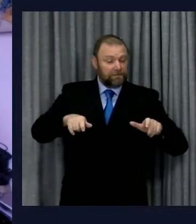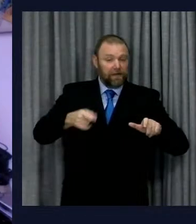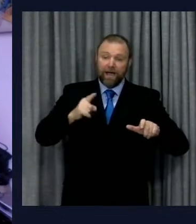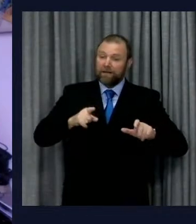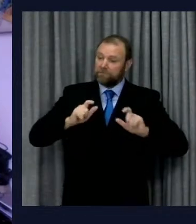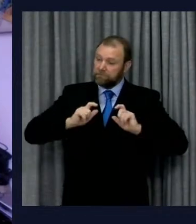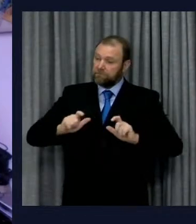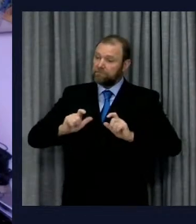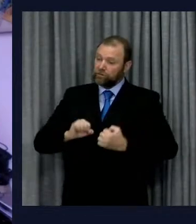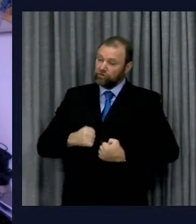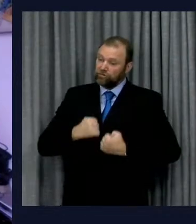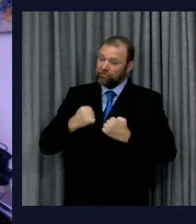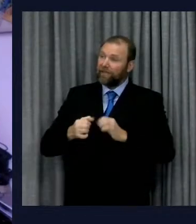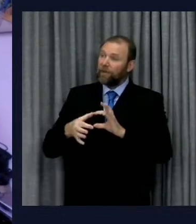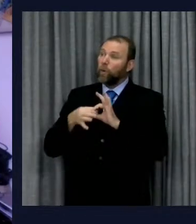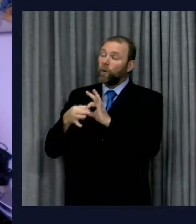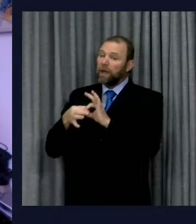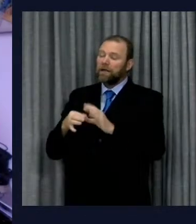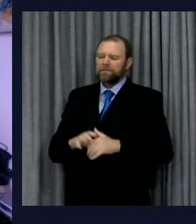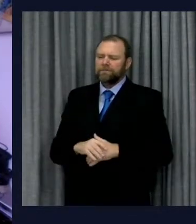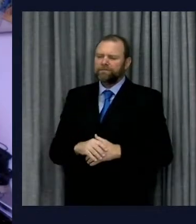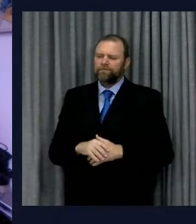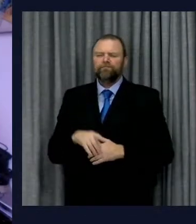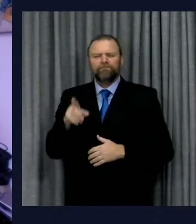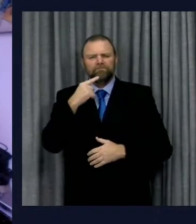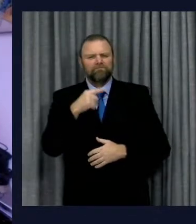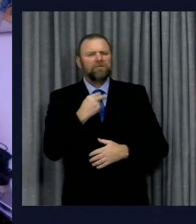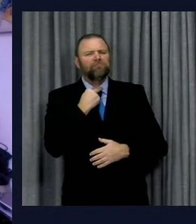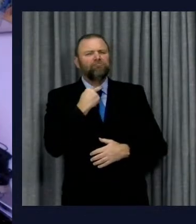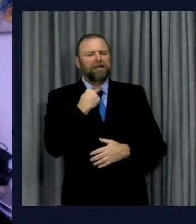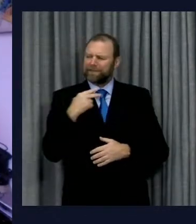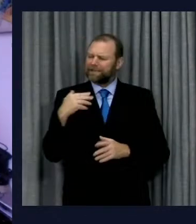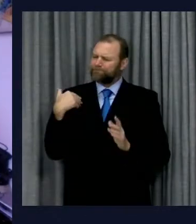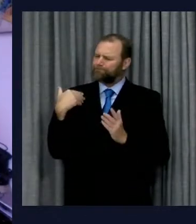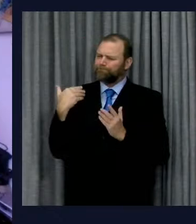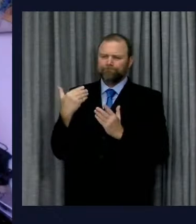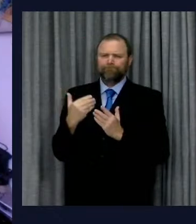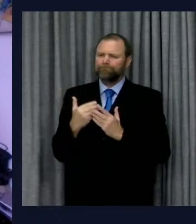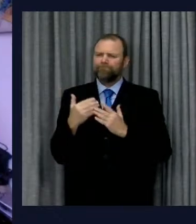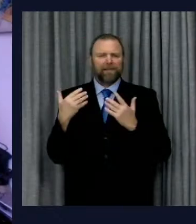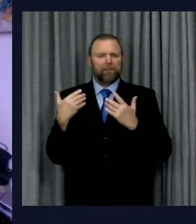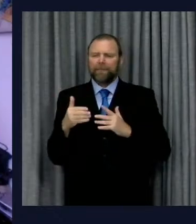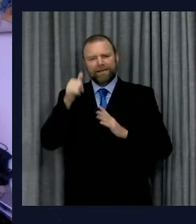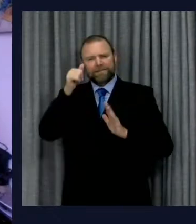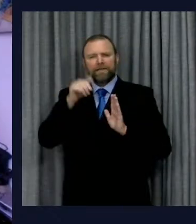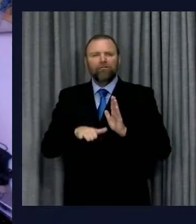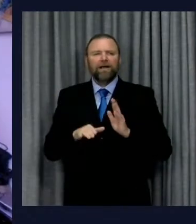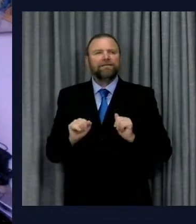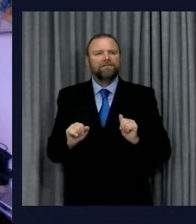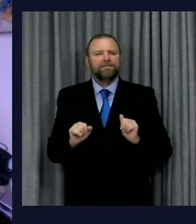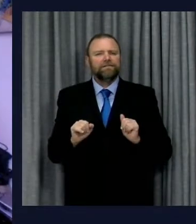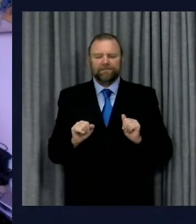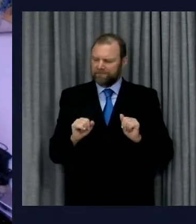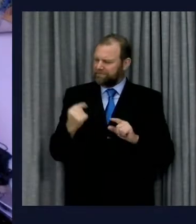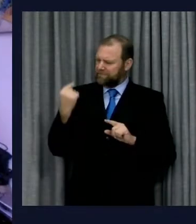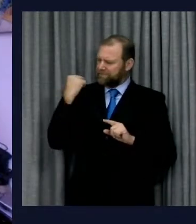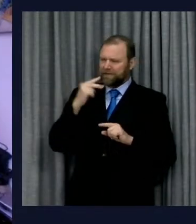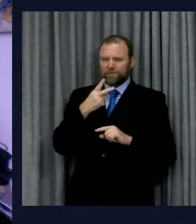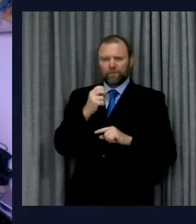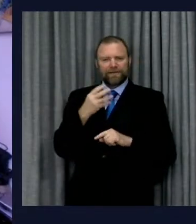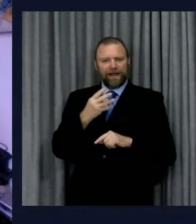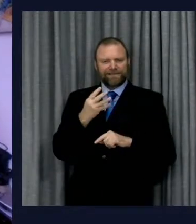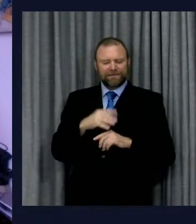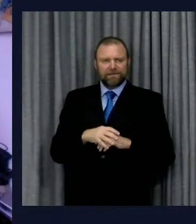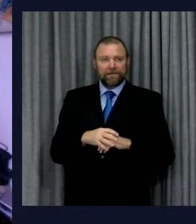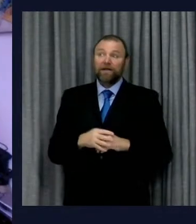and strengthen the Union. Regrettably, you say this has not been our experience since we published the original Reforming Our Union in 2019.